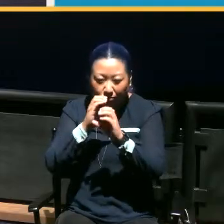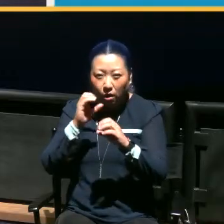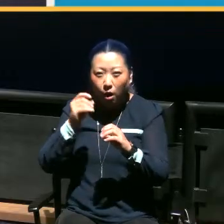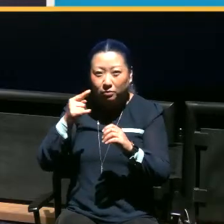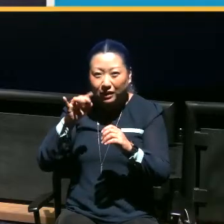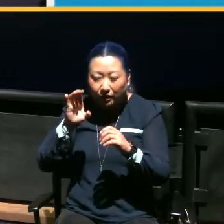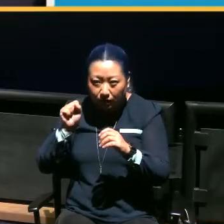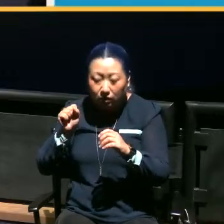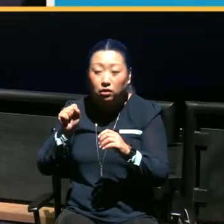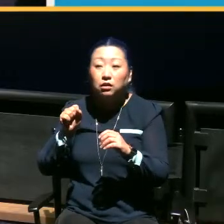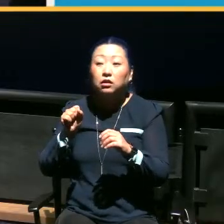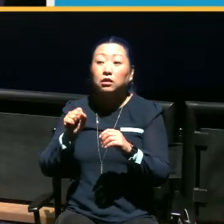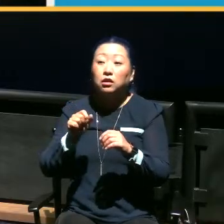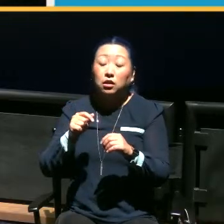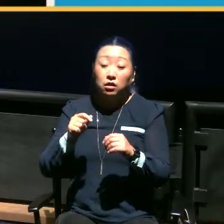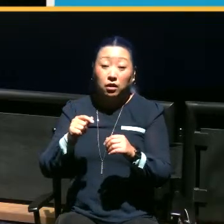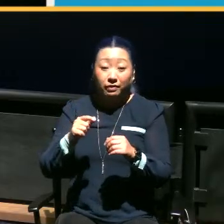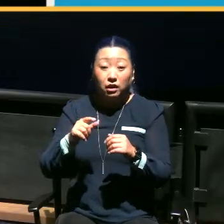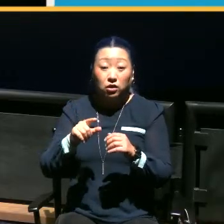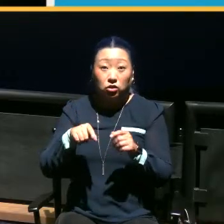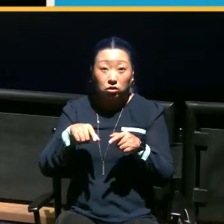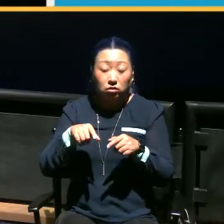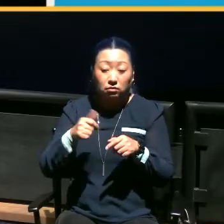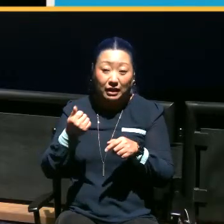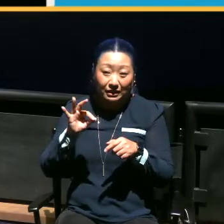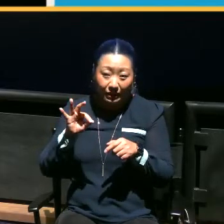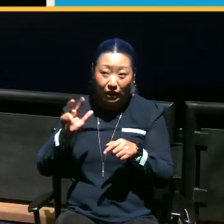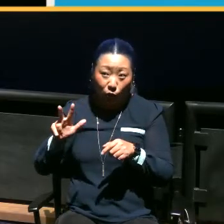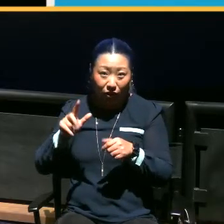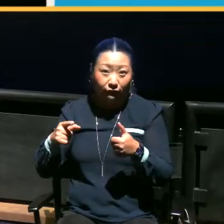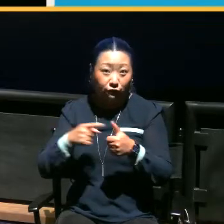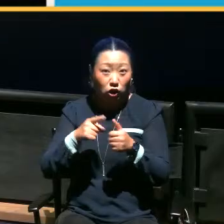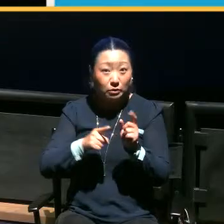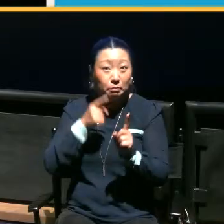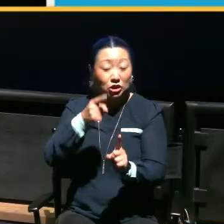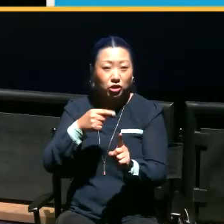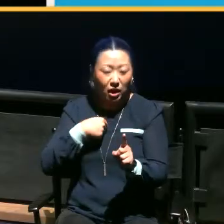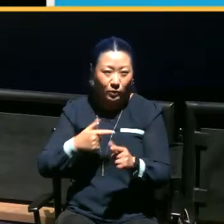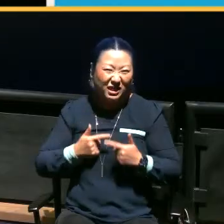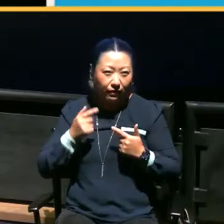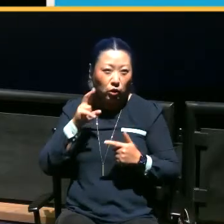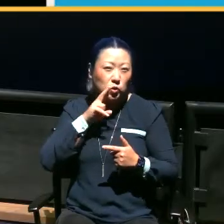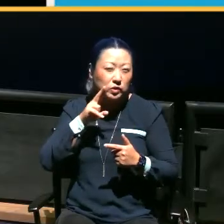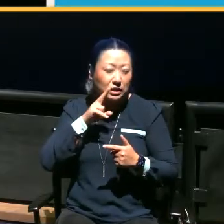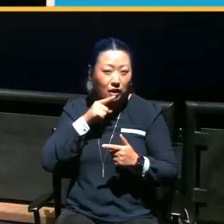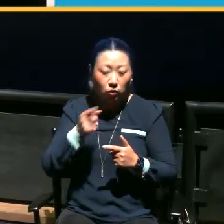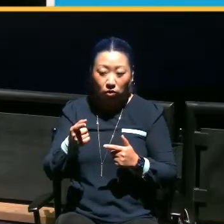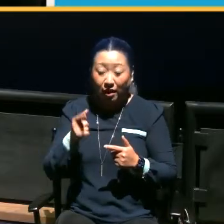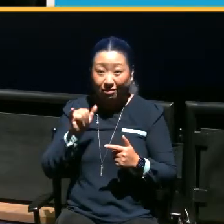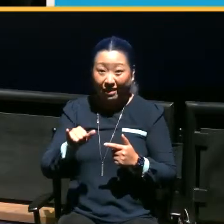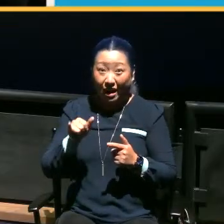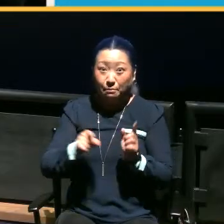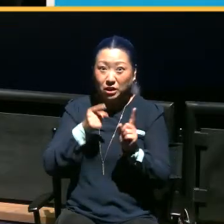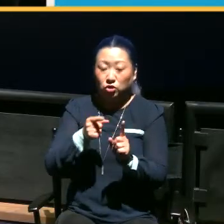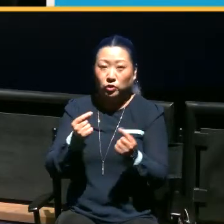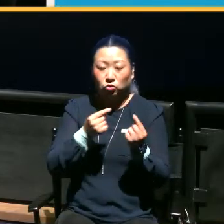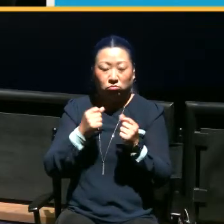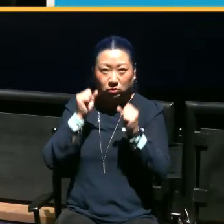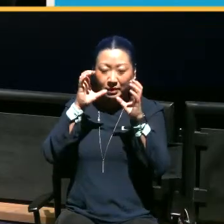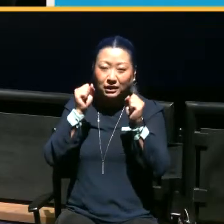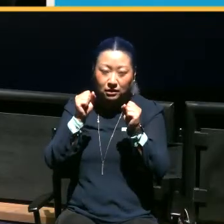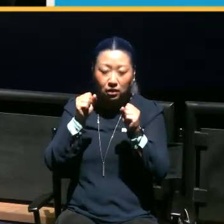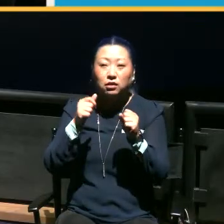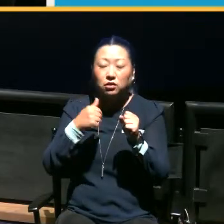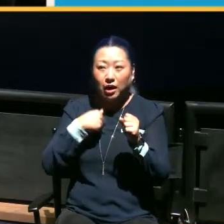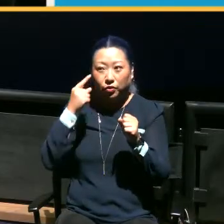working in Houston when they had the first servicing mission in 1993, and it was amazing what they did on that mission, I thought. And then it was